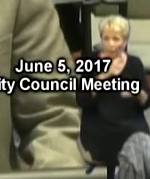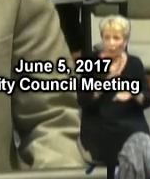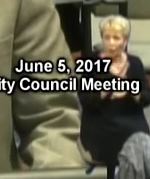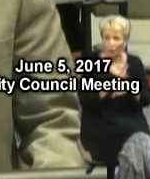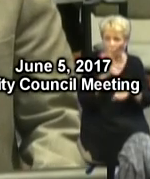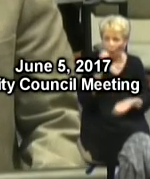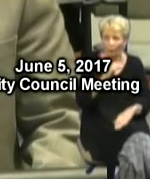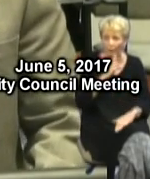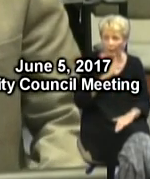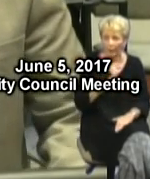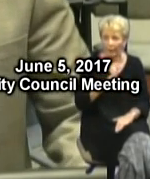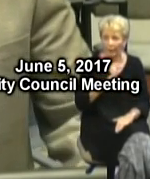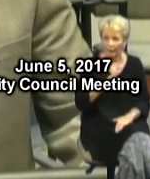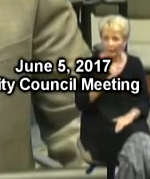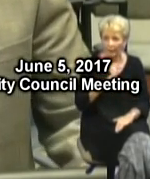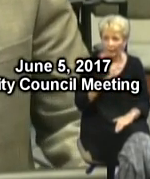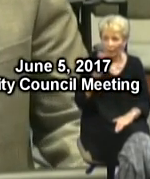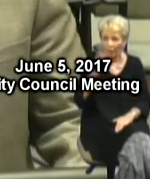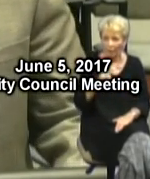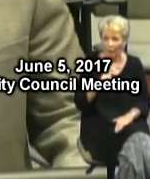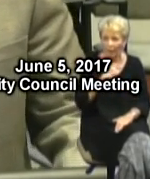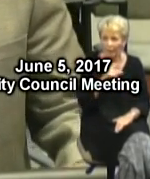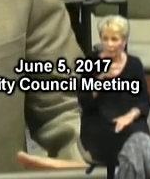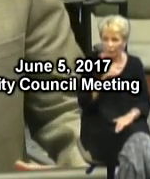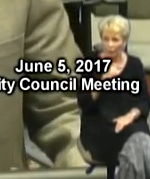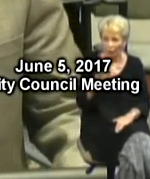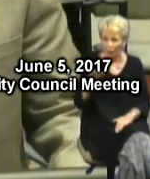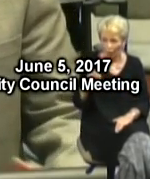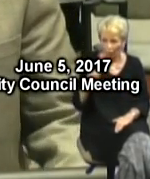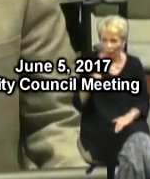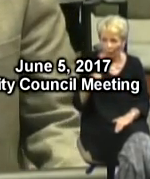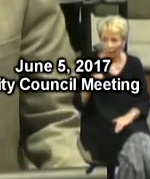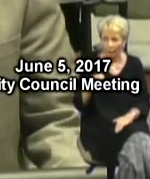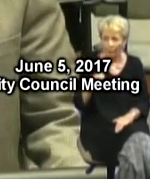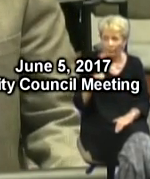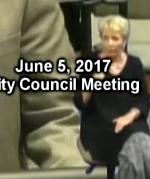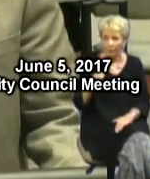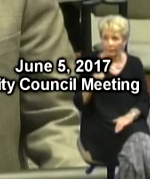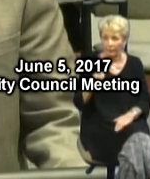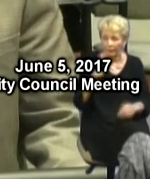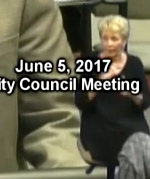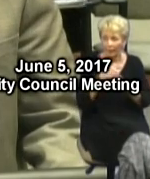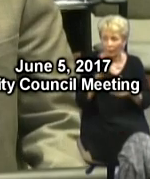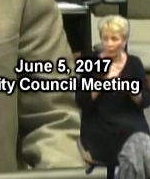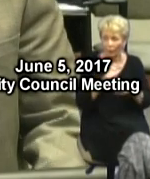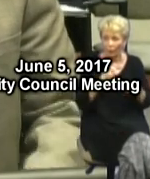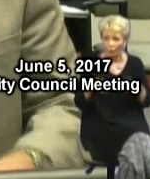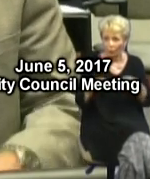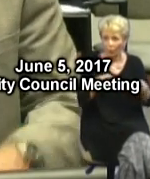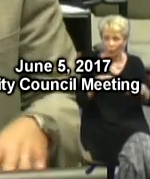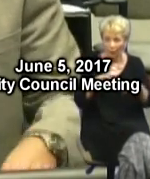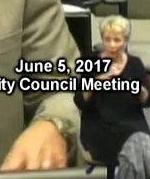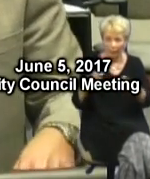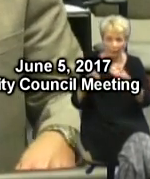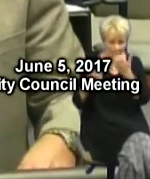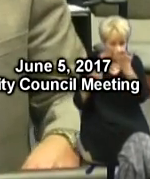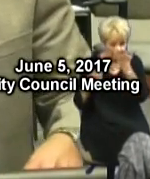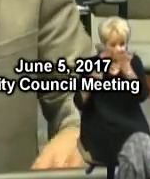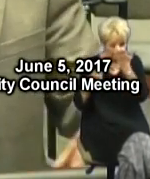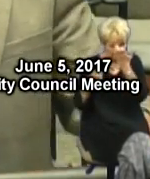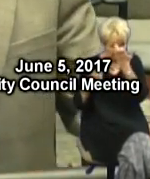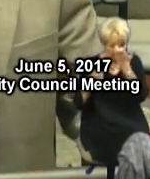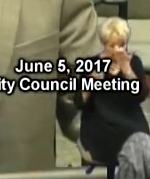it would be tempered by our zoning code. And so each and beyond the road classification, each use would have